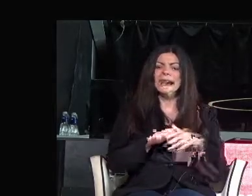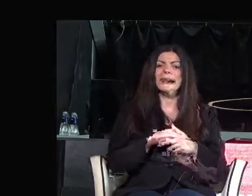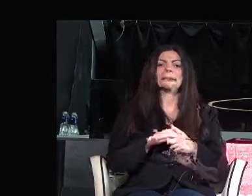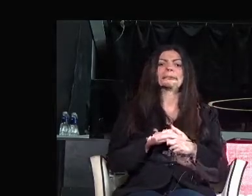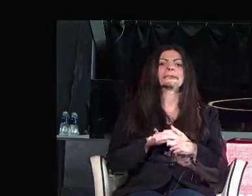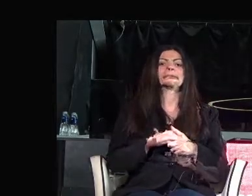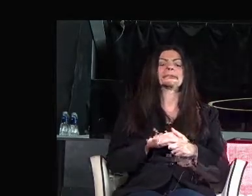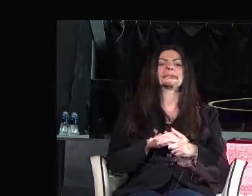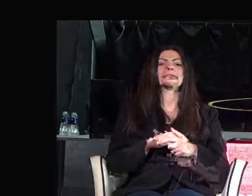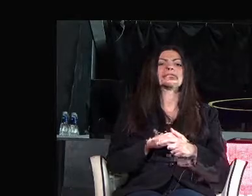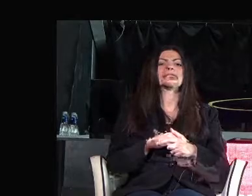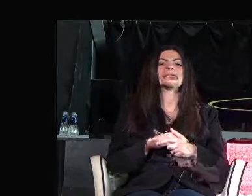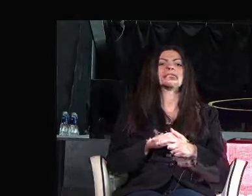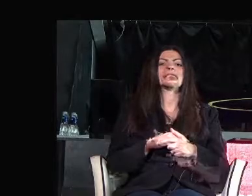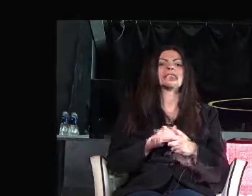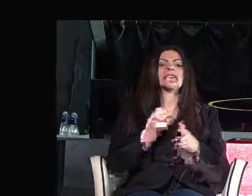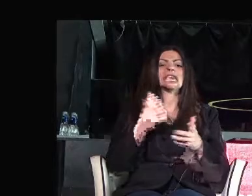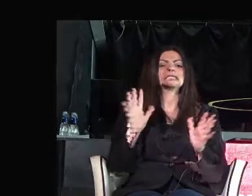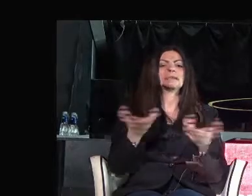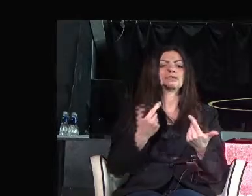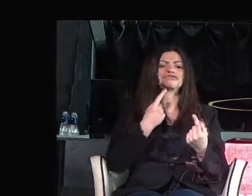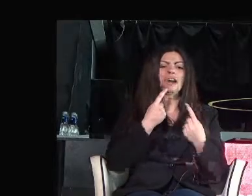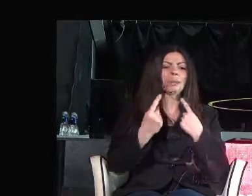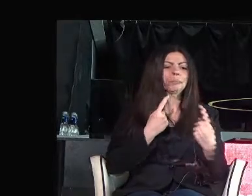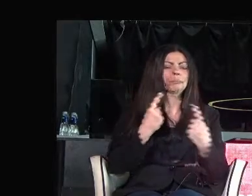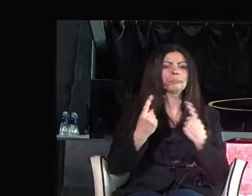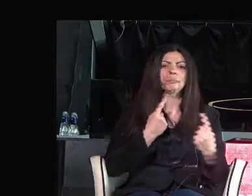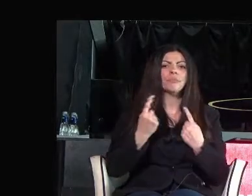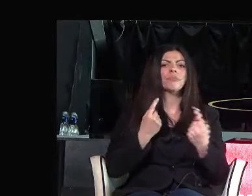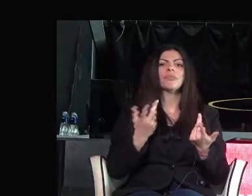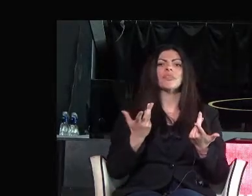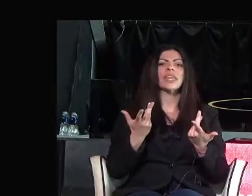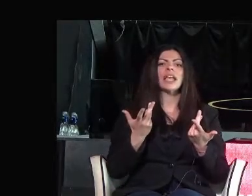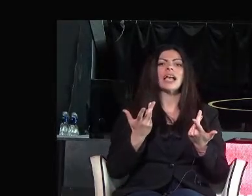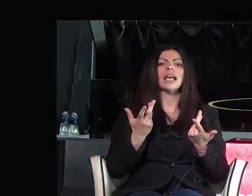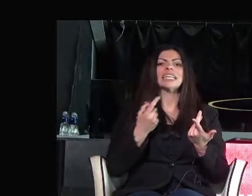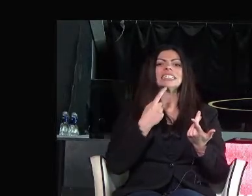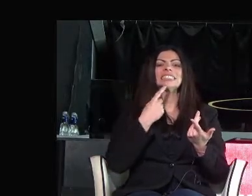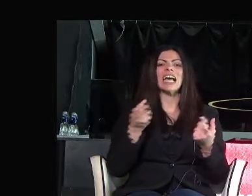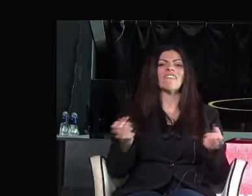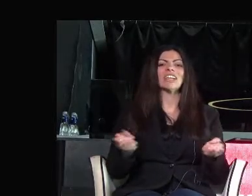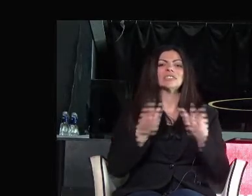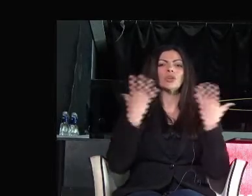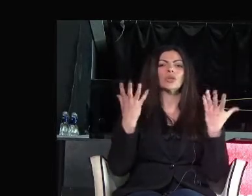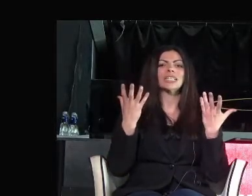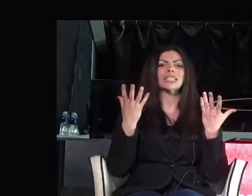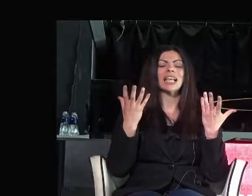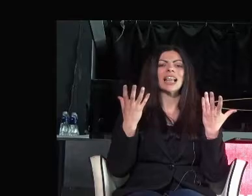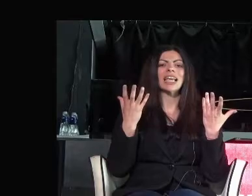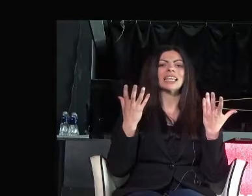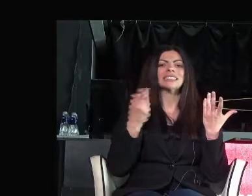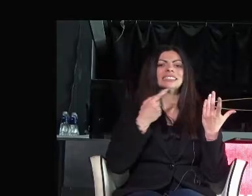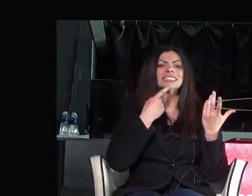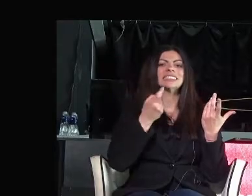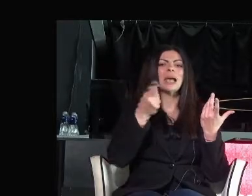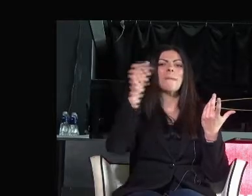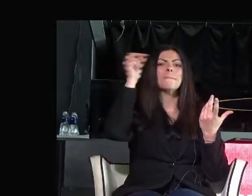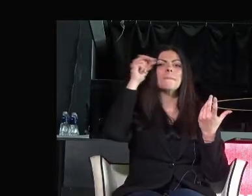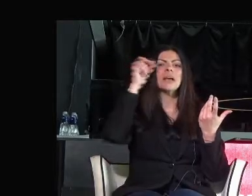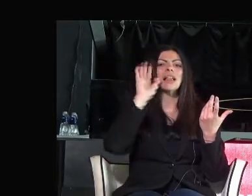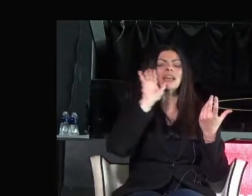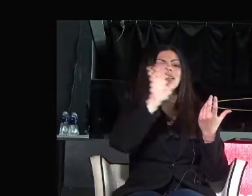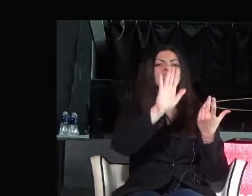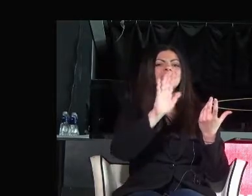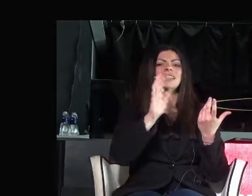so-called revival process or the assimilation of Bulgarian Turks in 1989 and the so-called Big Excursion, which is the deportation